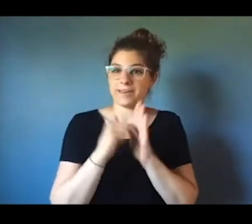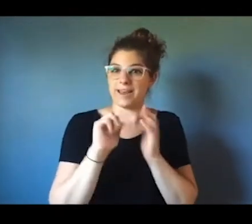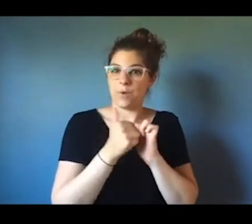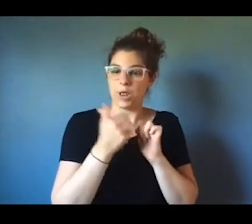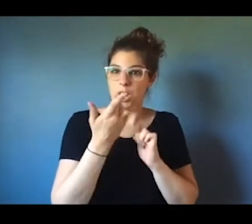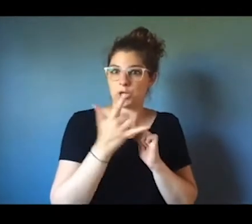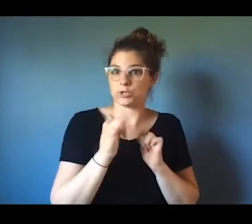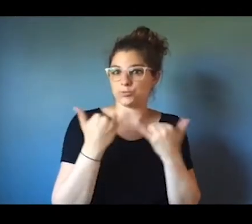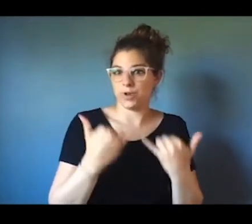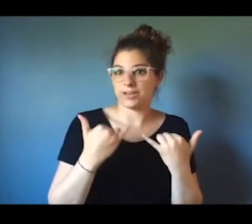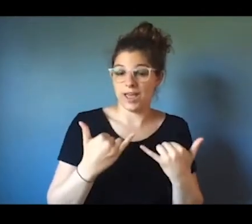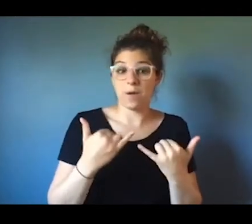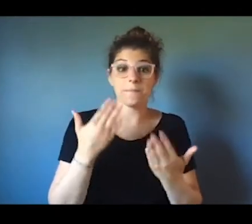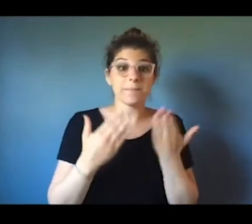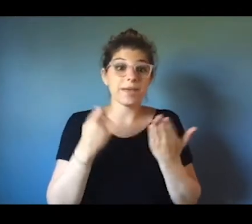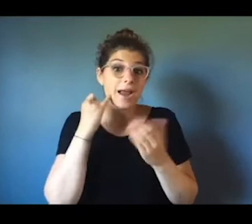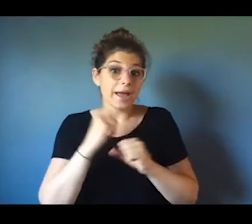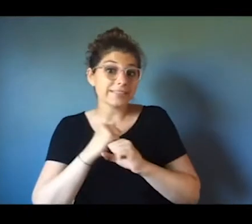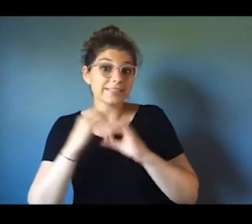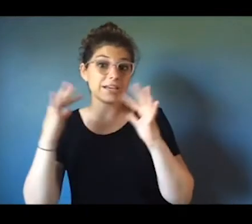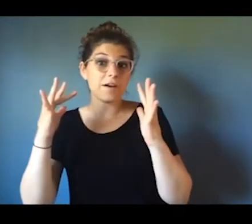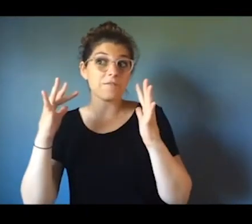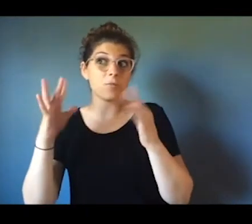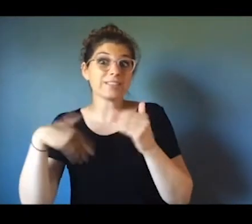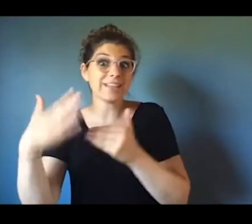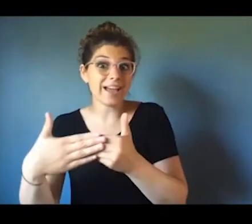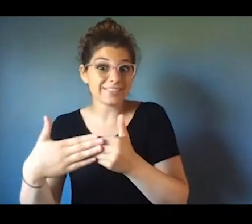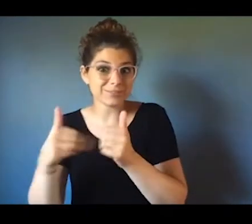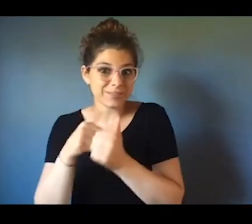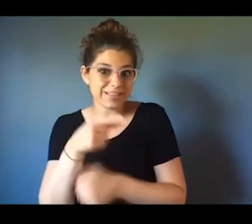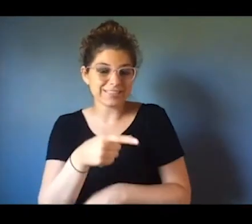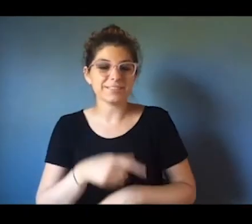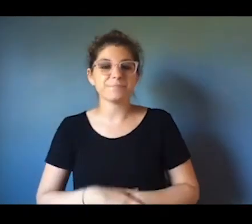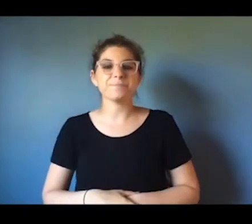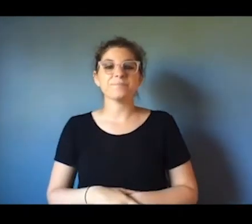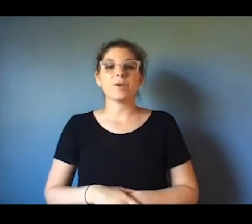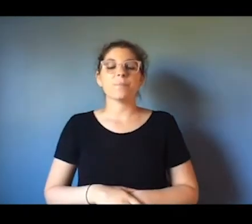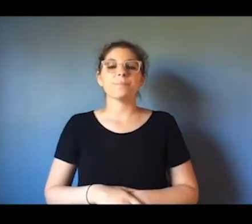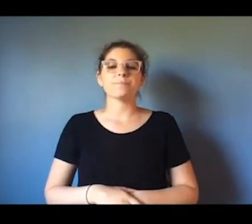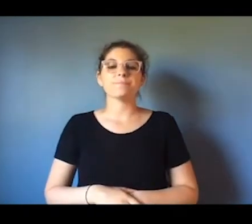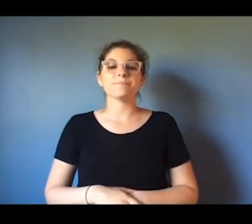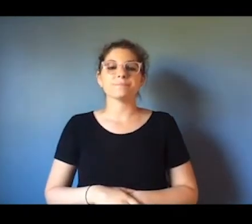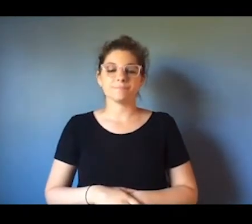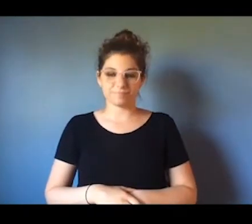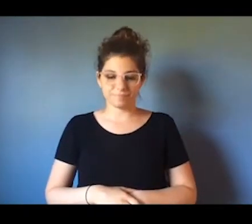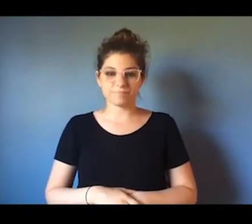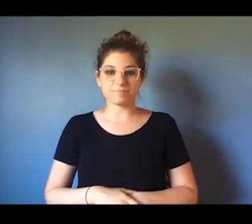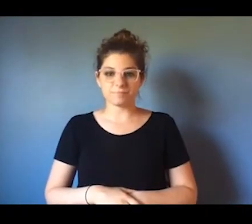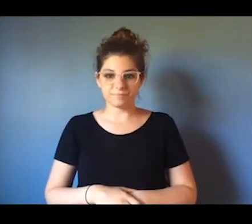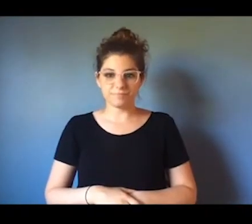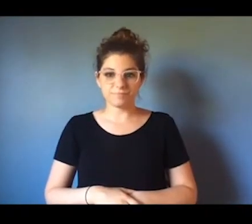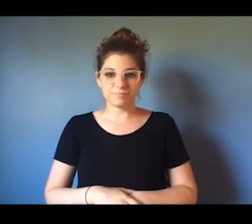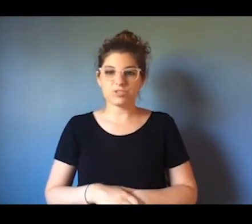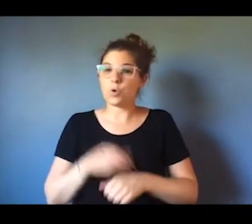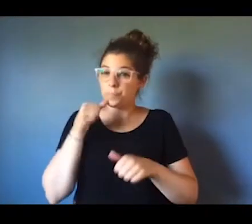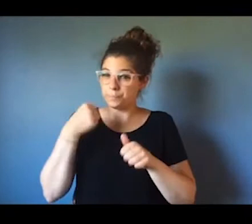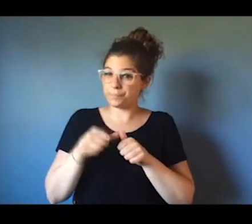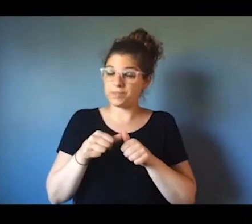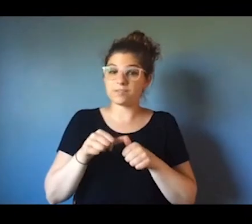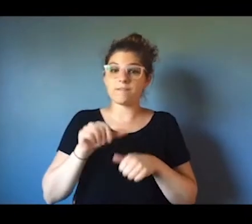painting, the way it looks right now, and maybe an idea of where I'm headed with it. Just